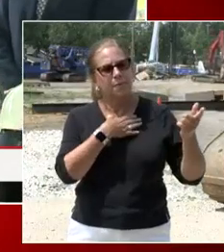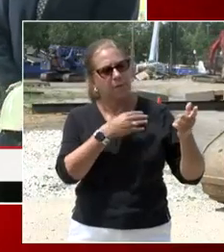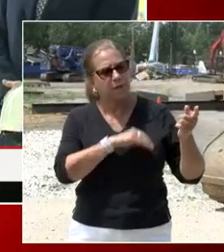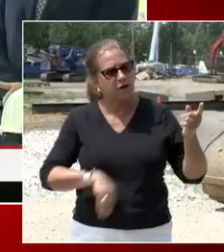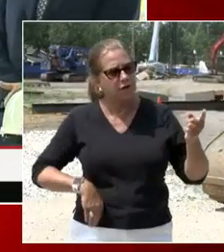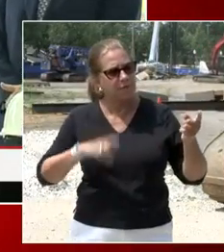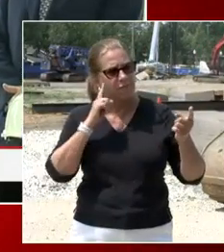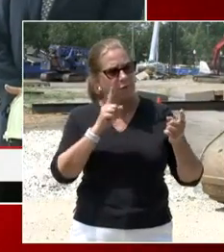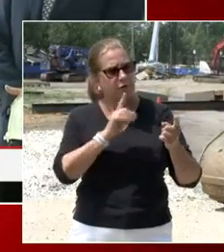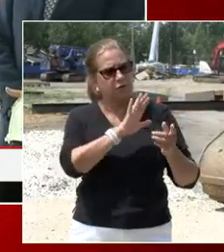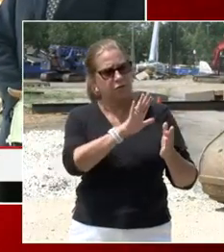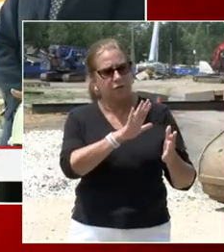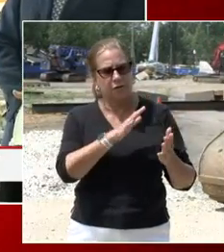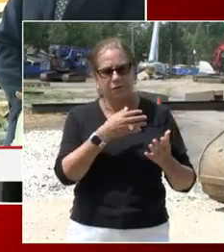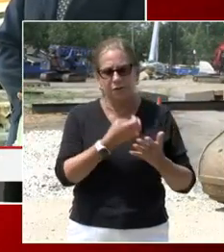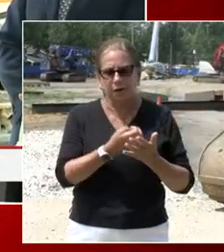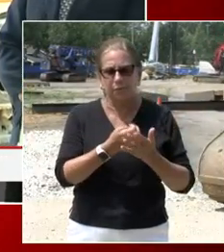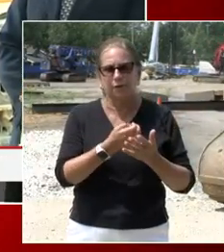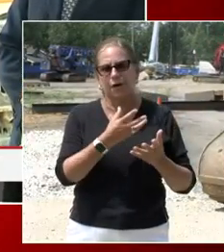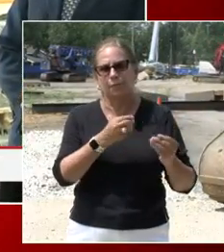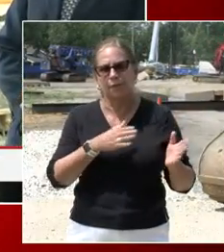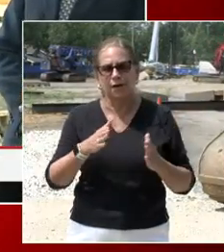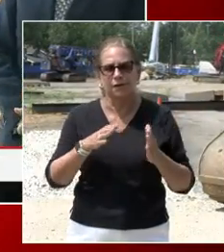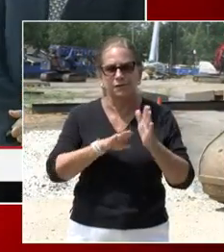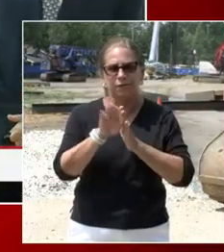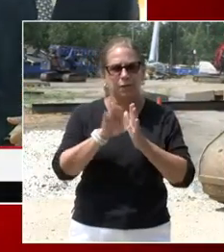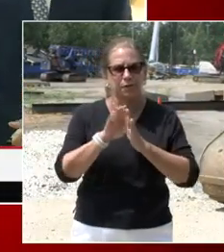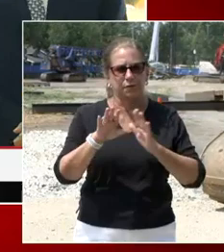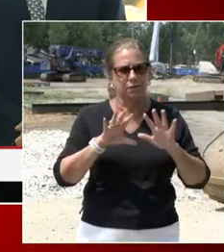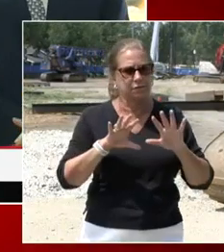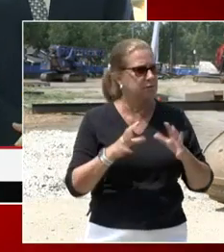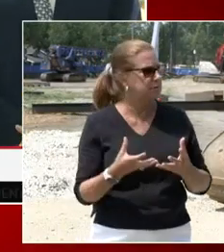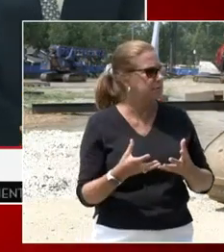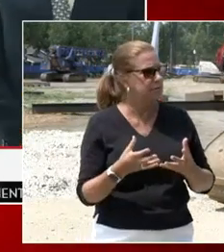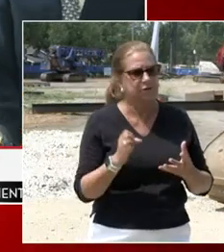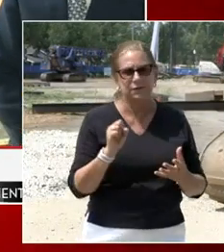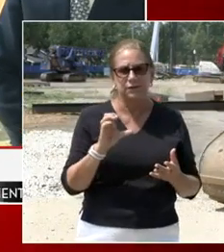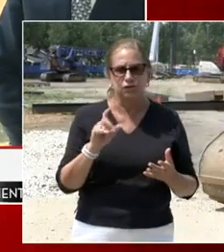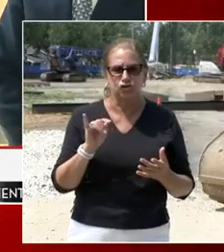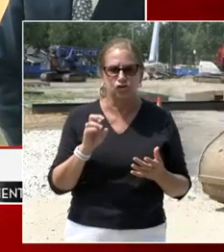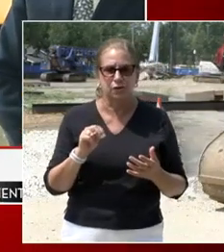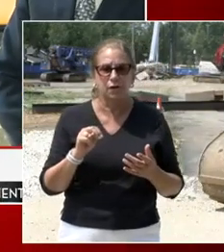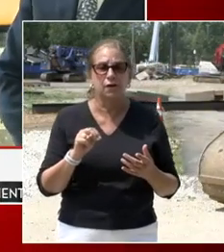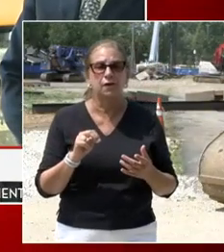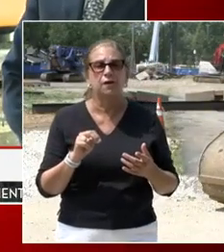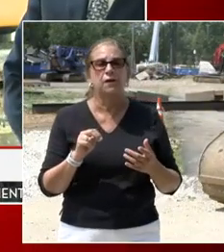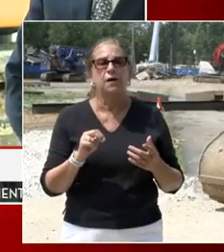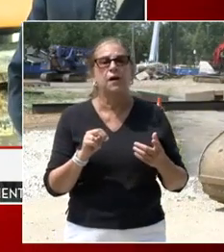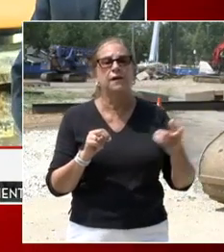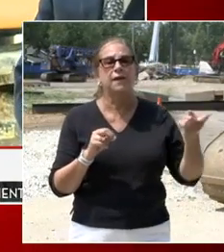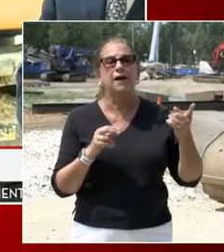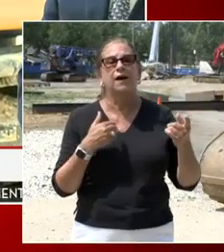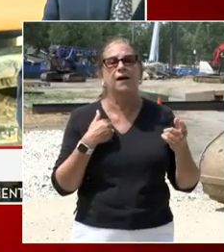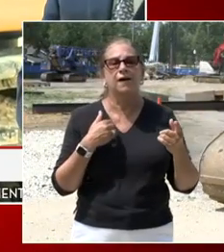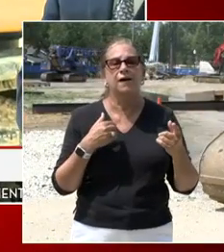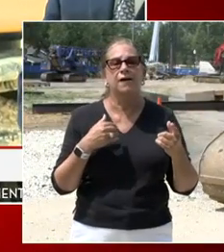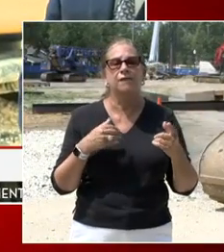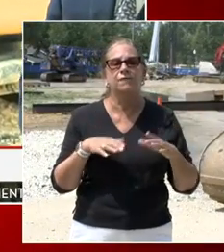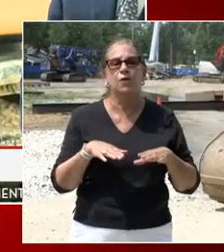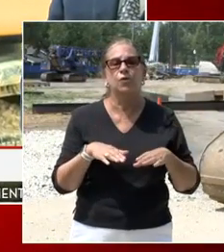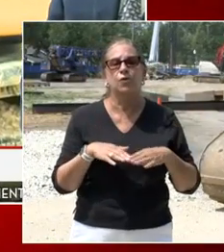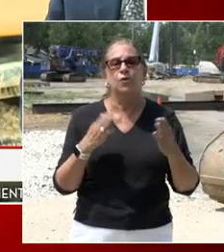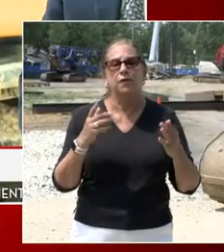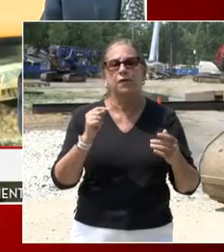say? You say thank you. So thank you to the community who's opened their arms to everything that we're doing here on the